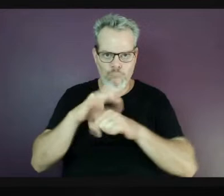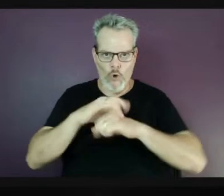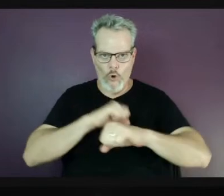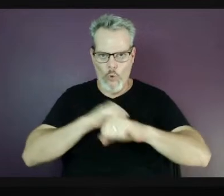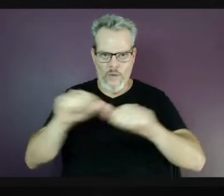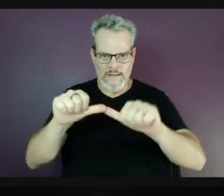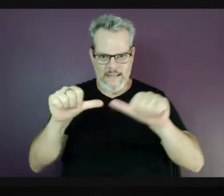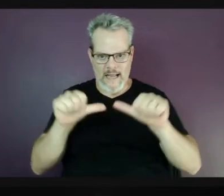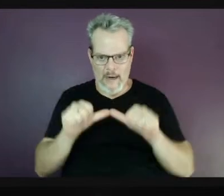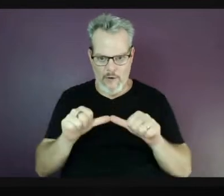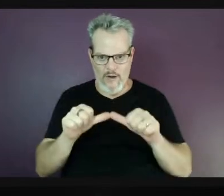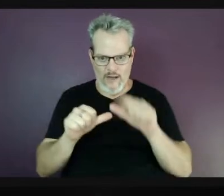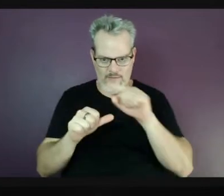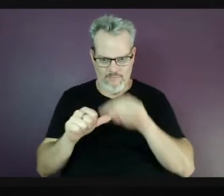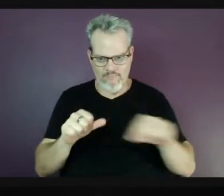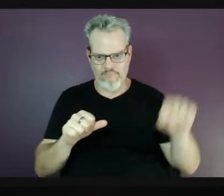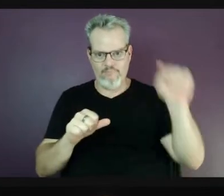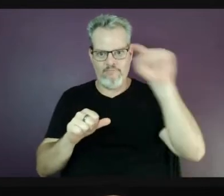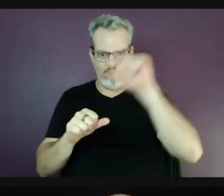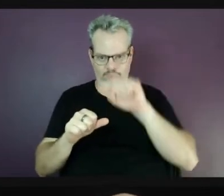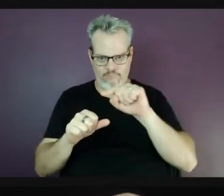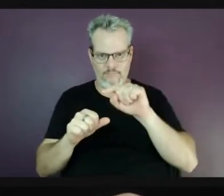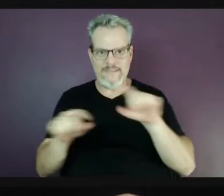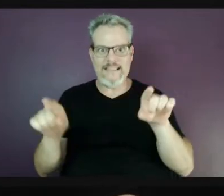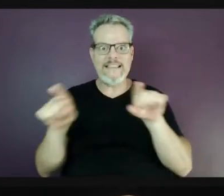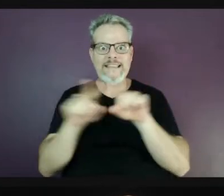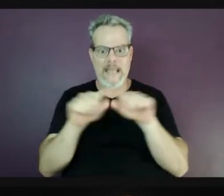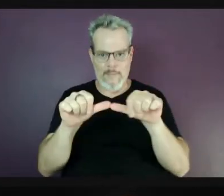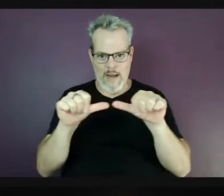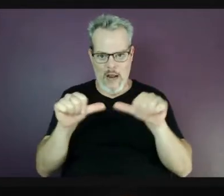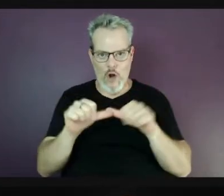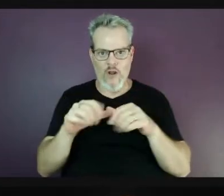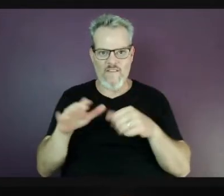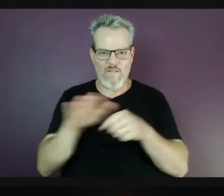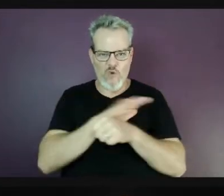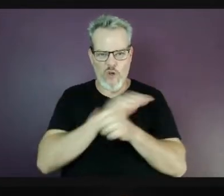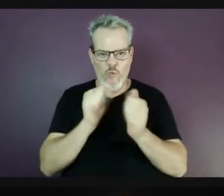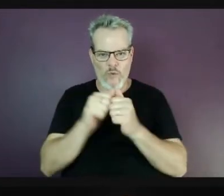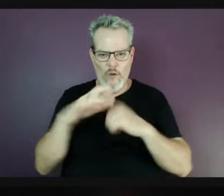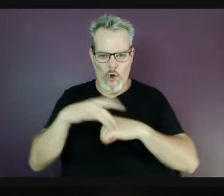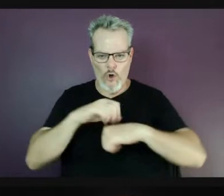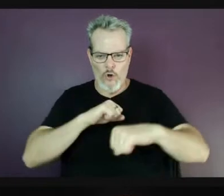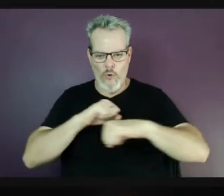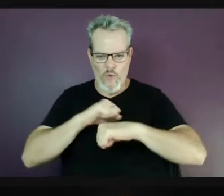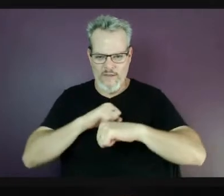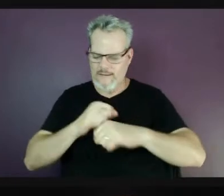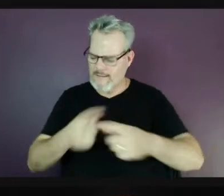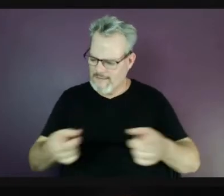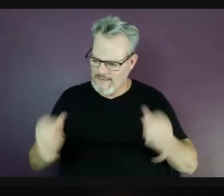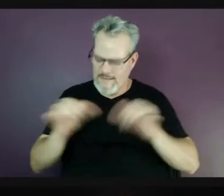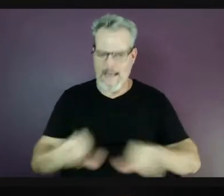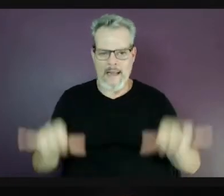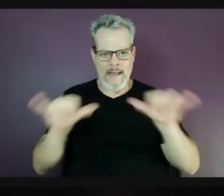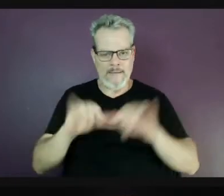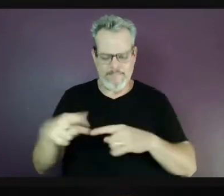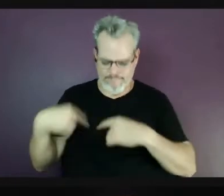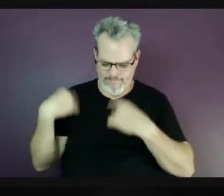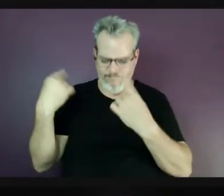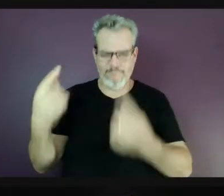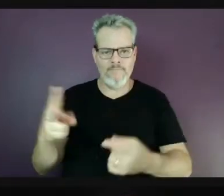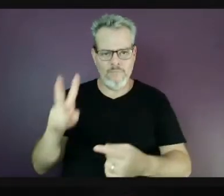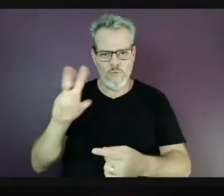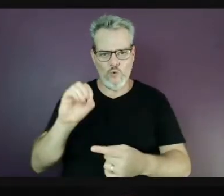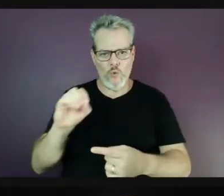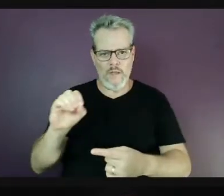So there it is, that same area activating with earthquakes. This is all pre-2018 eruption, pre-2018 collapse. The